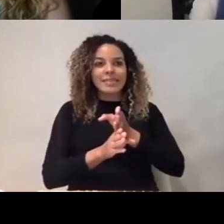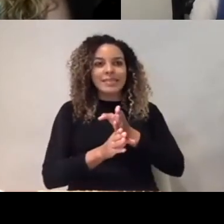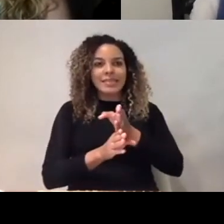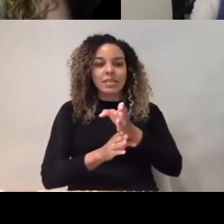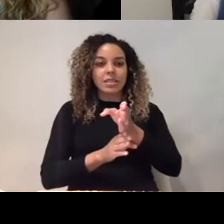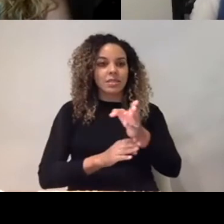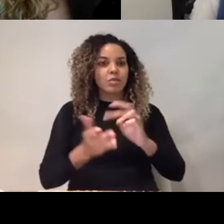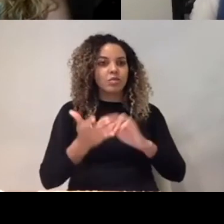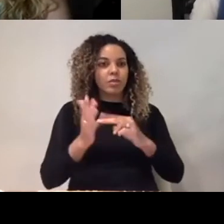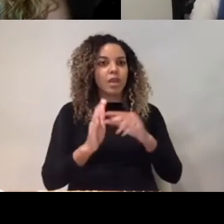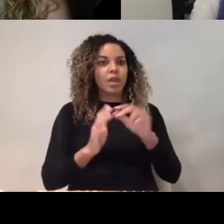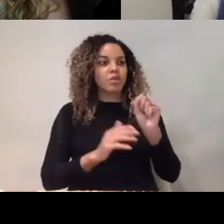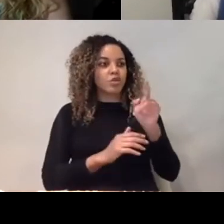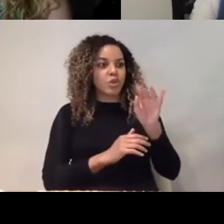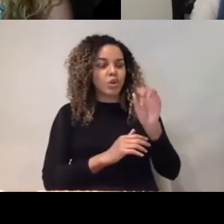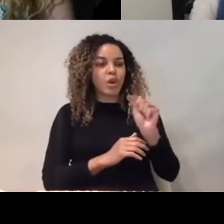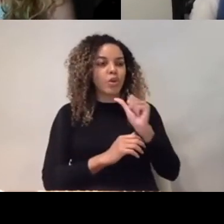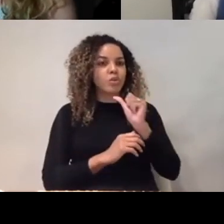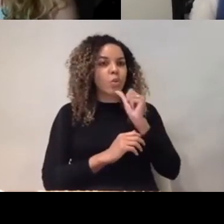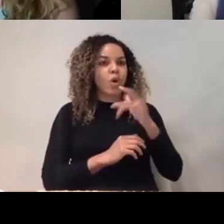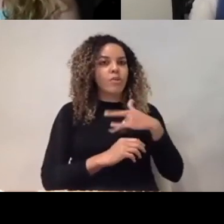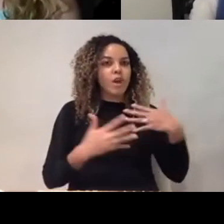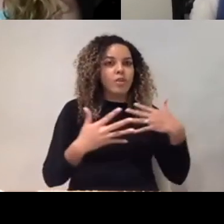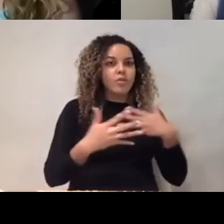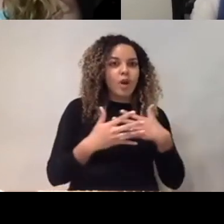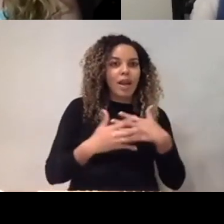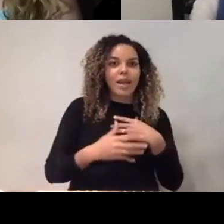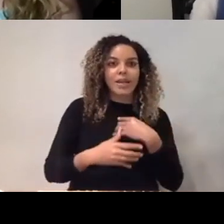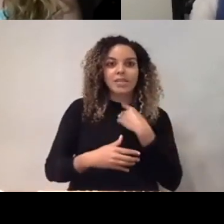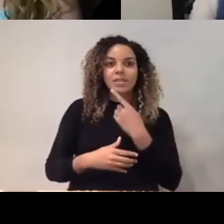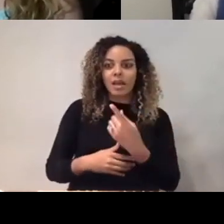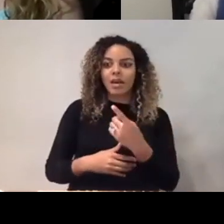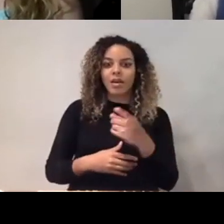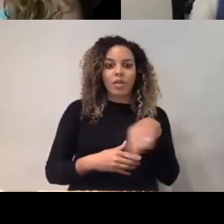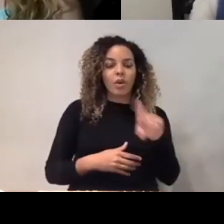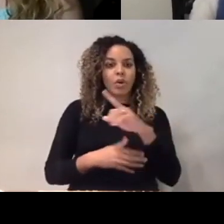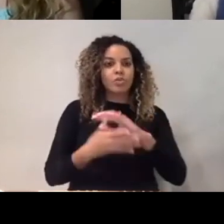tell those lesser known stories.